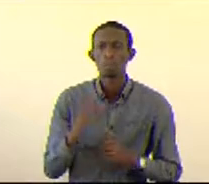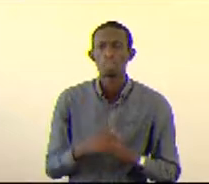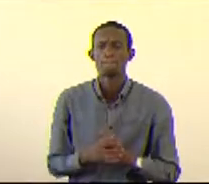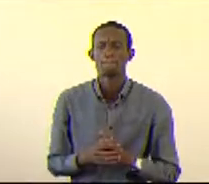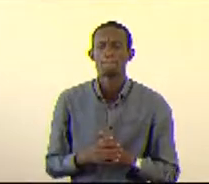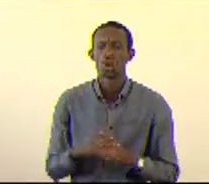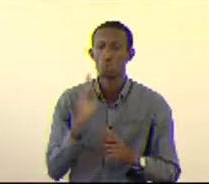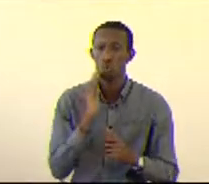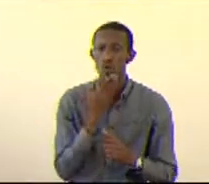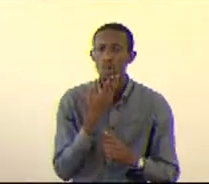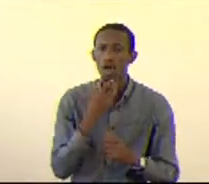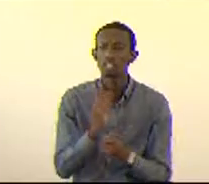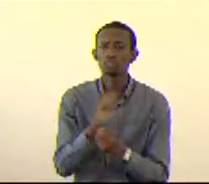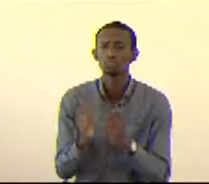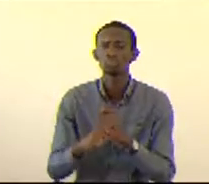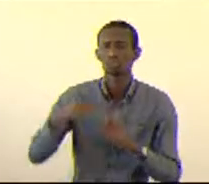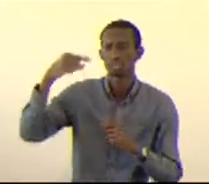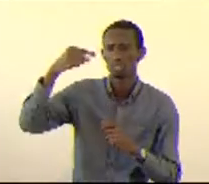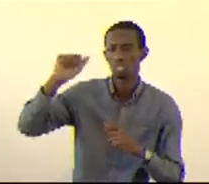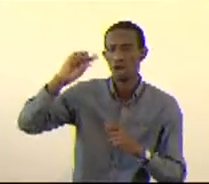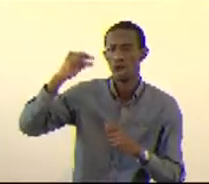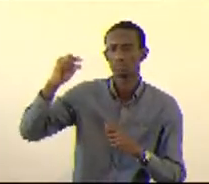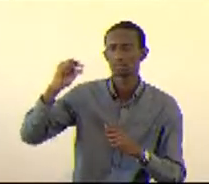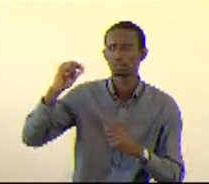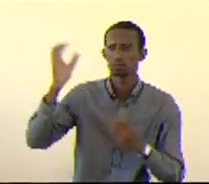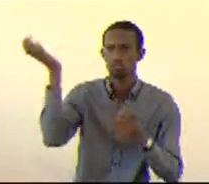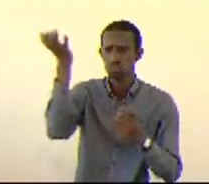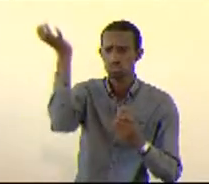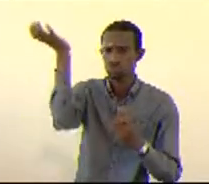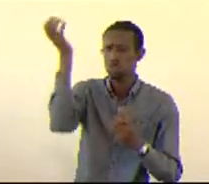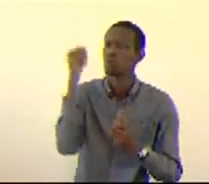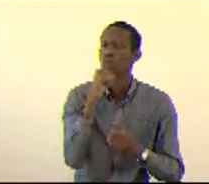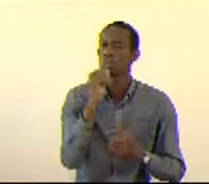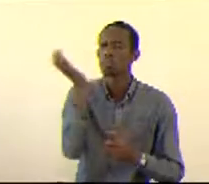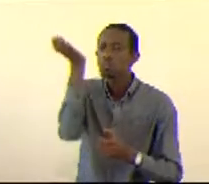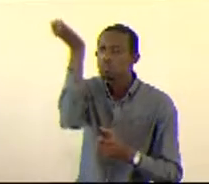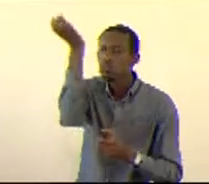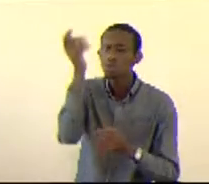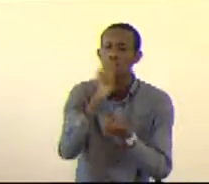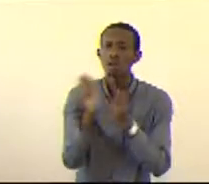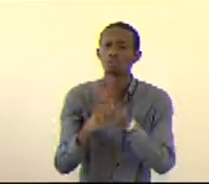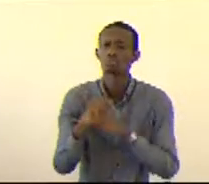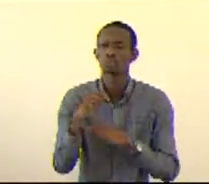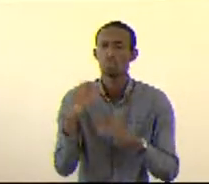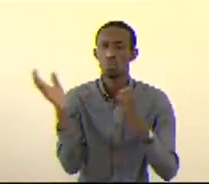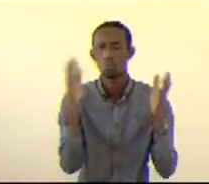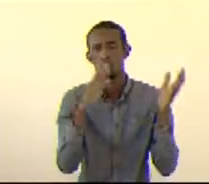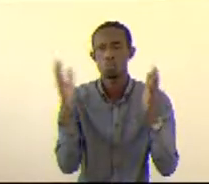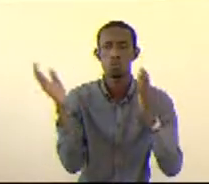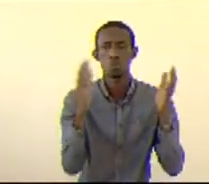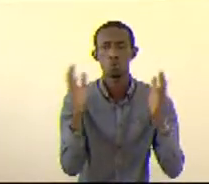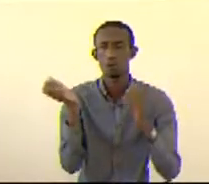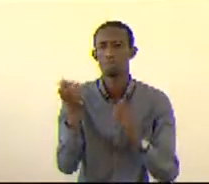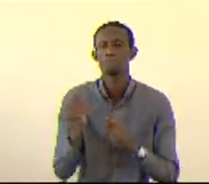vapor. So this kind of graph, which is a graph of temperature, you can see on the vertical